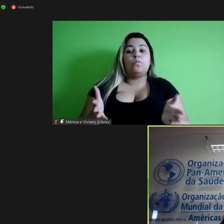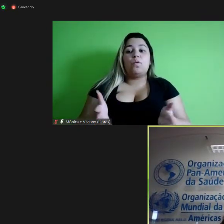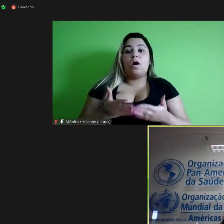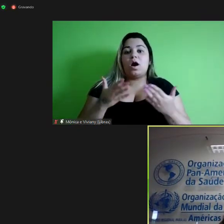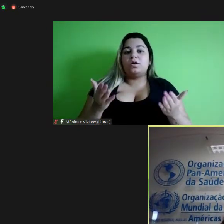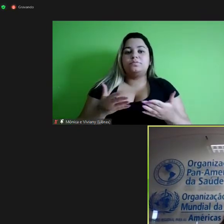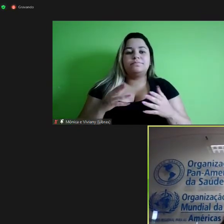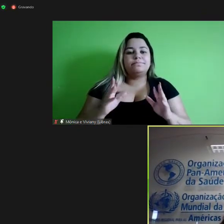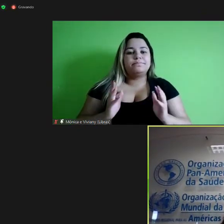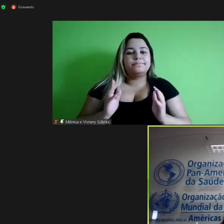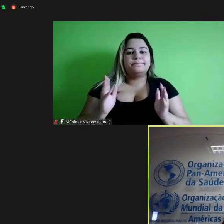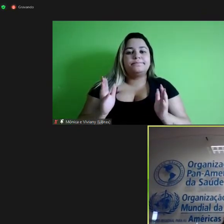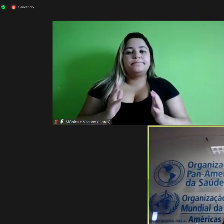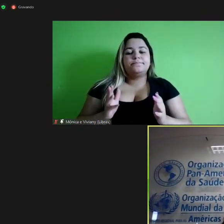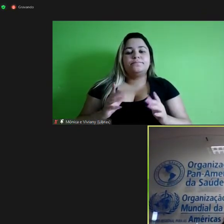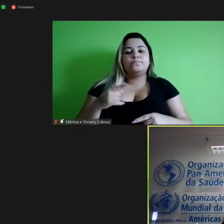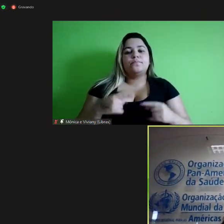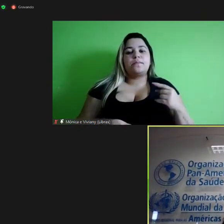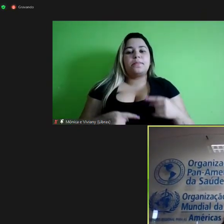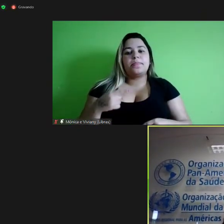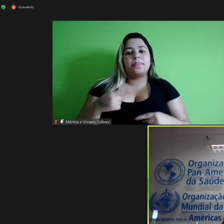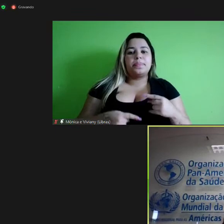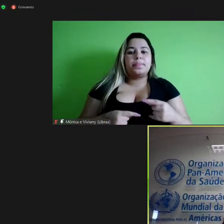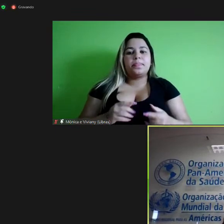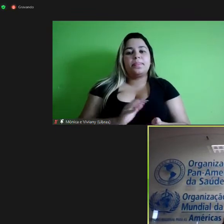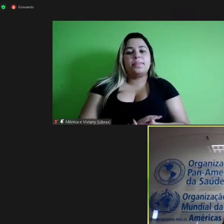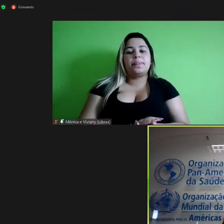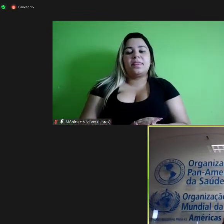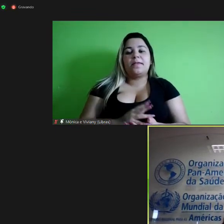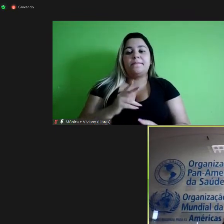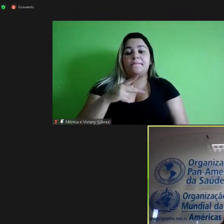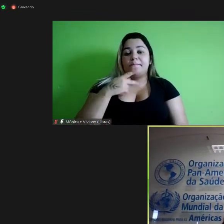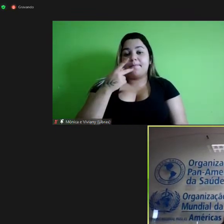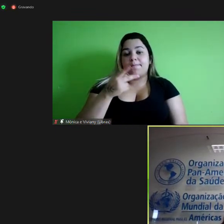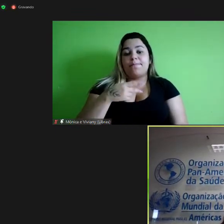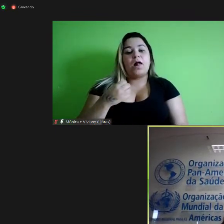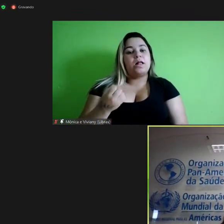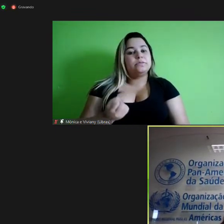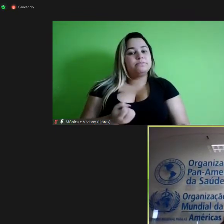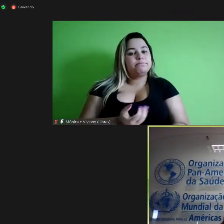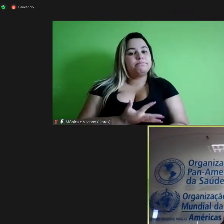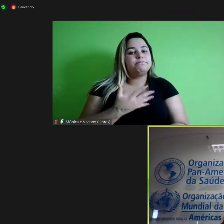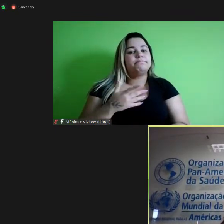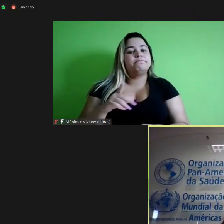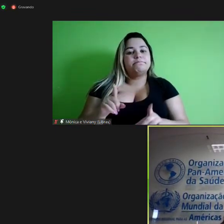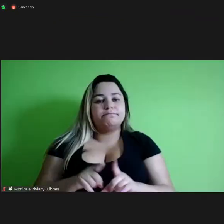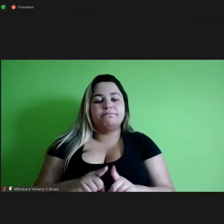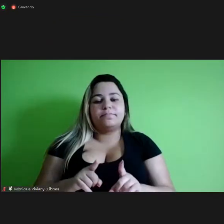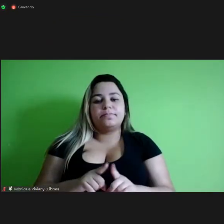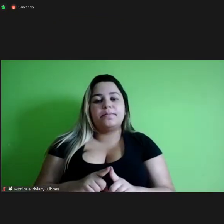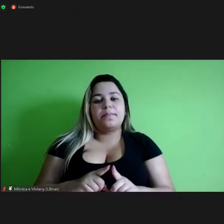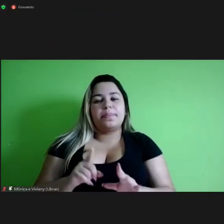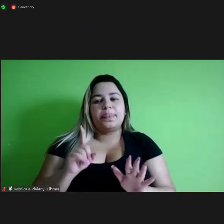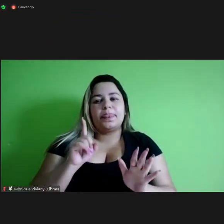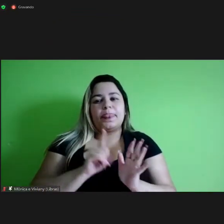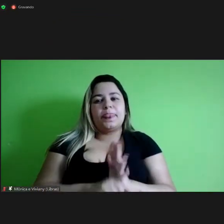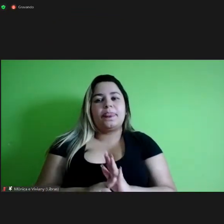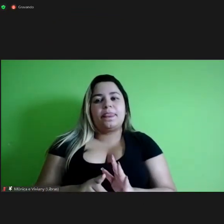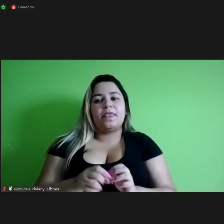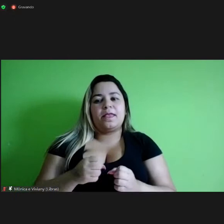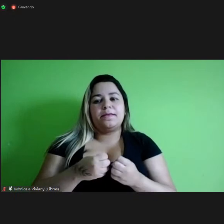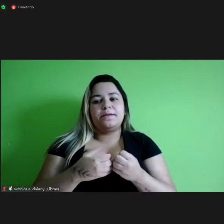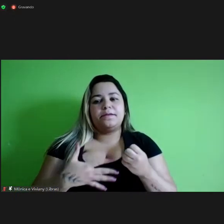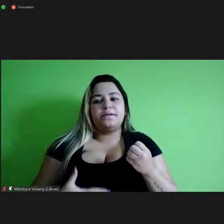who are congratulating you in this chat and about talking about the richness of this speech. And so after these speeches, I'm